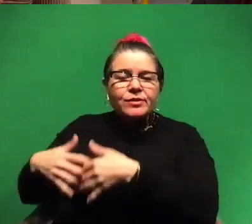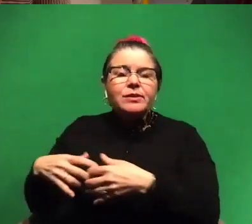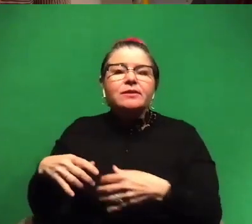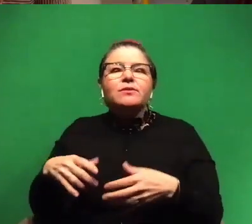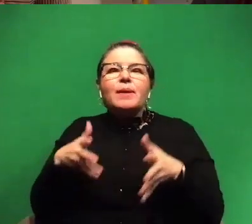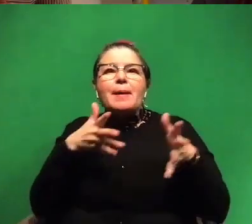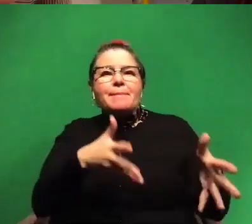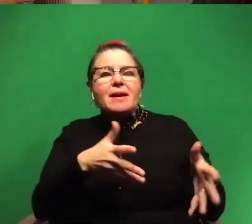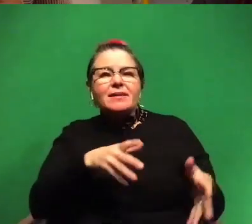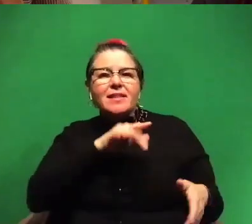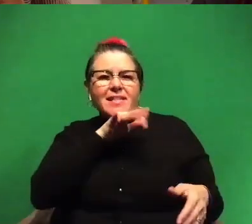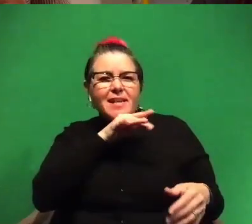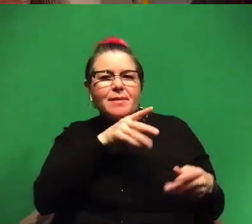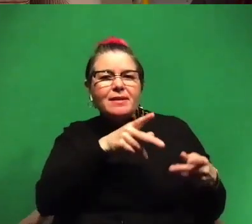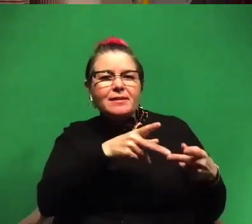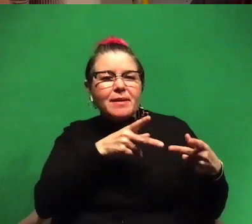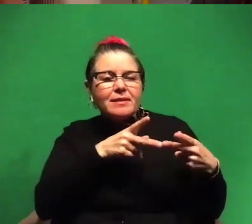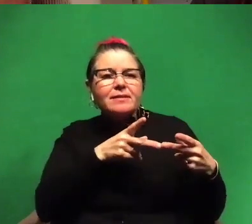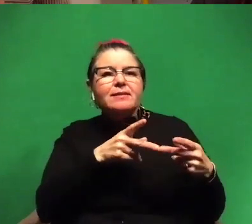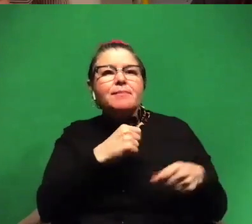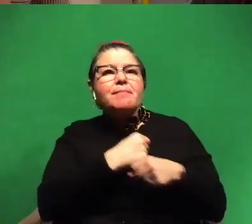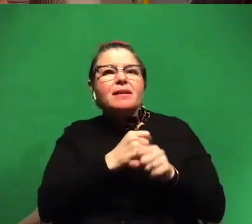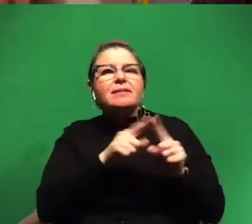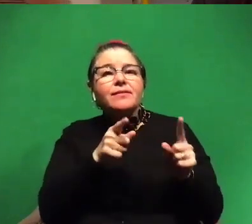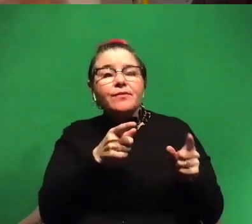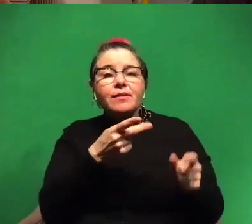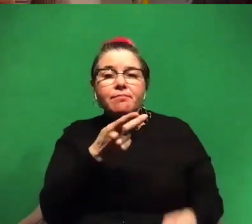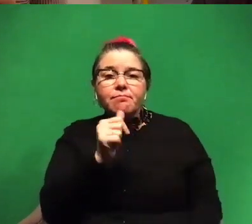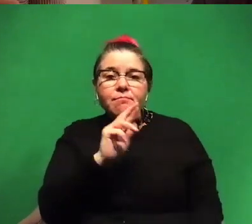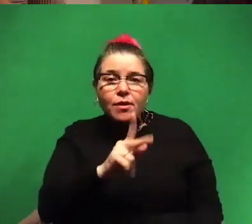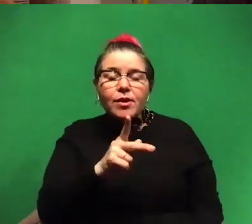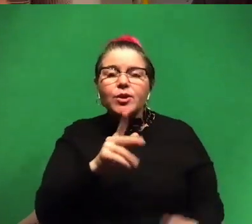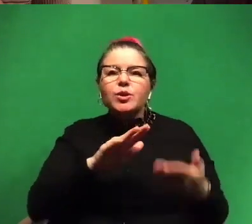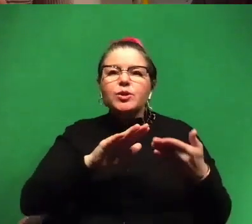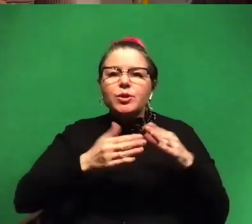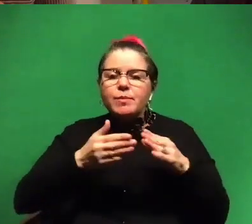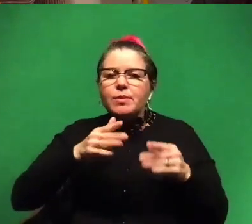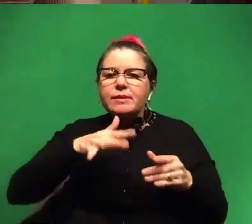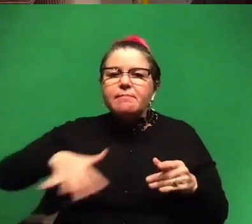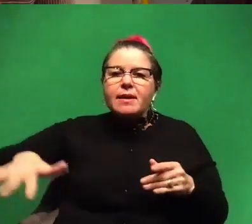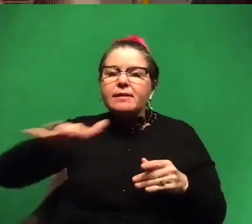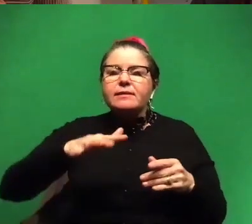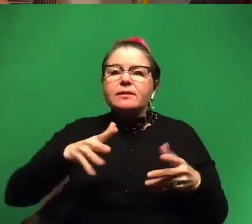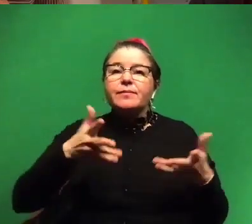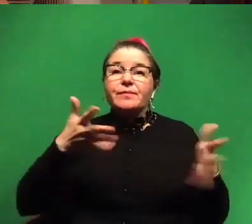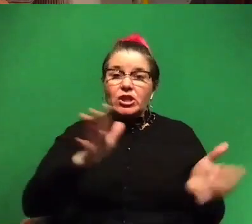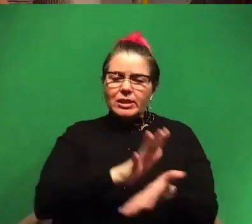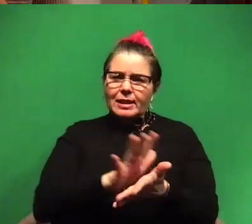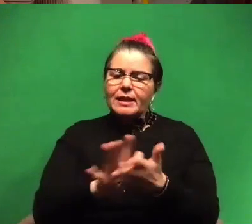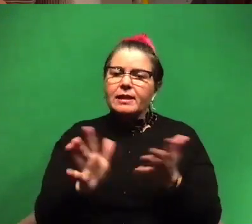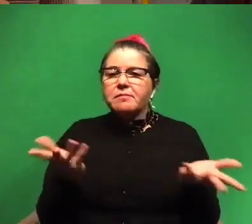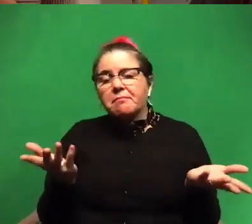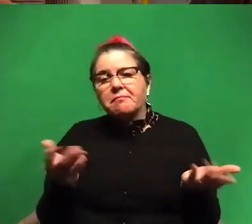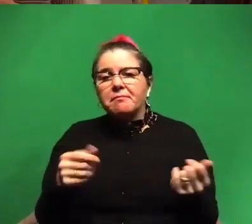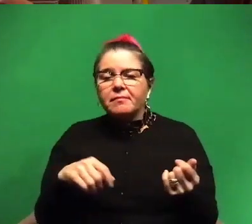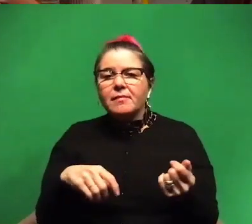abandoned contaminated spaces where they make them into different kinds of parks or community spaces after they've been cleaned up. So there's a lot of really